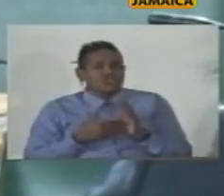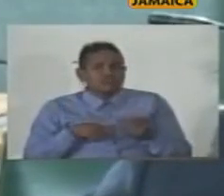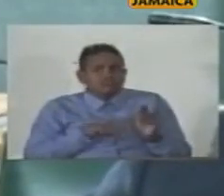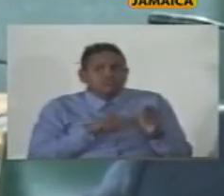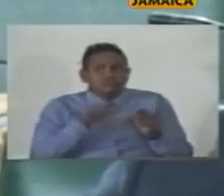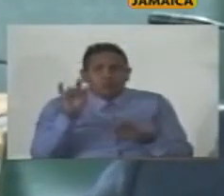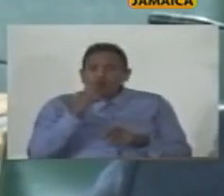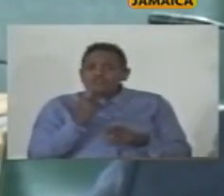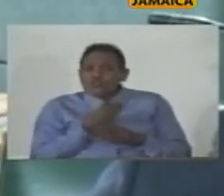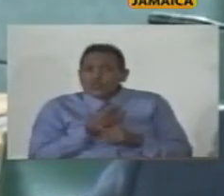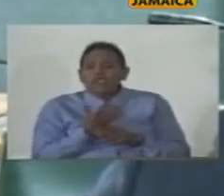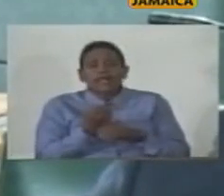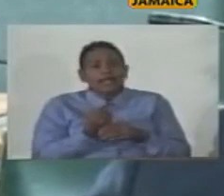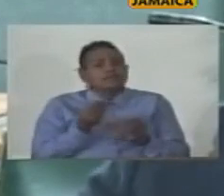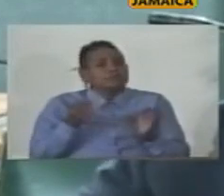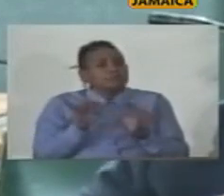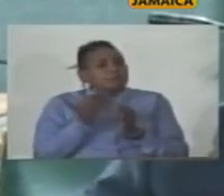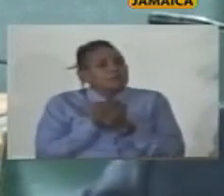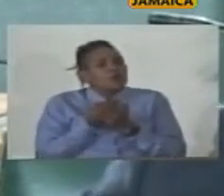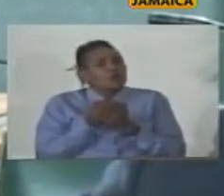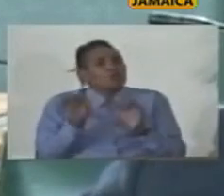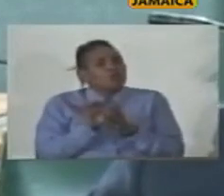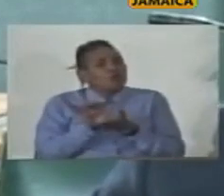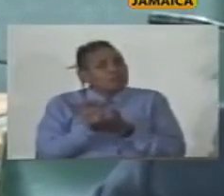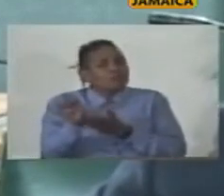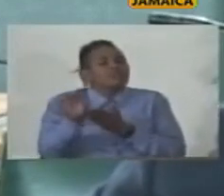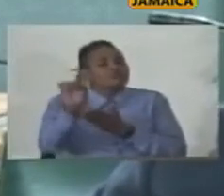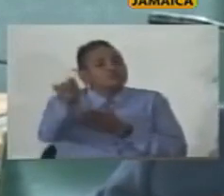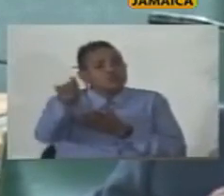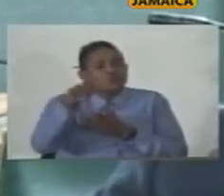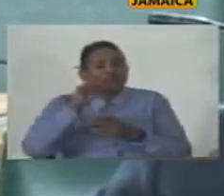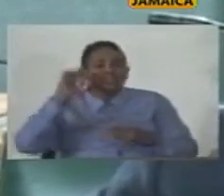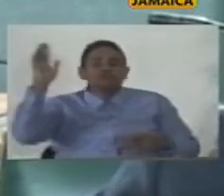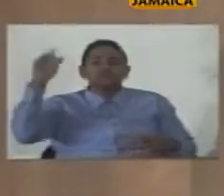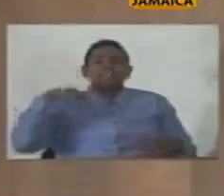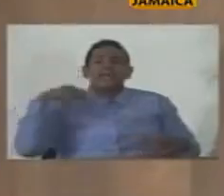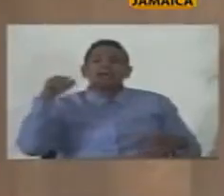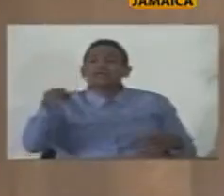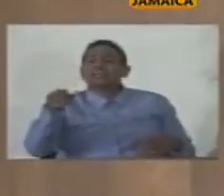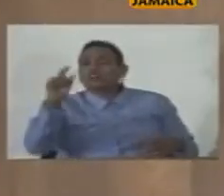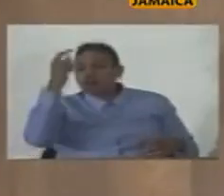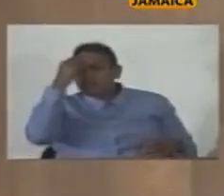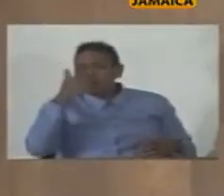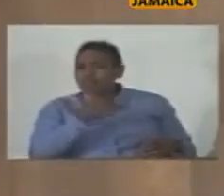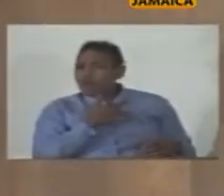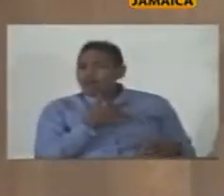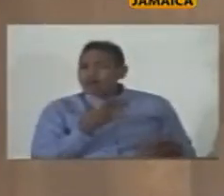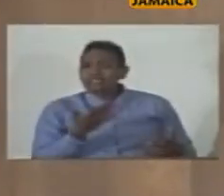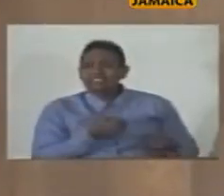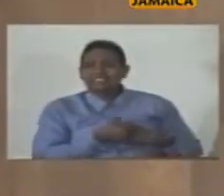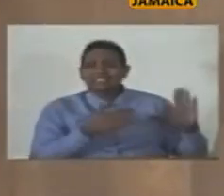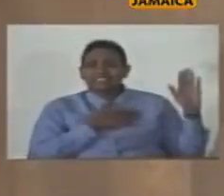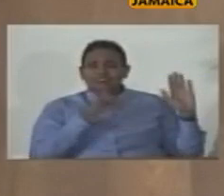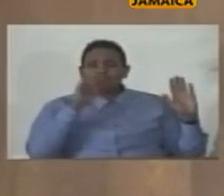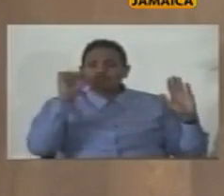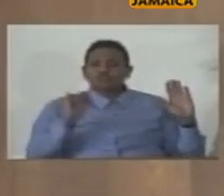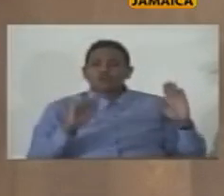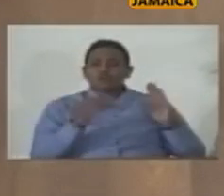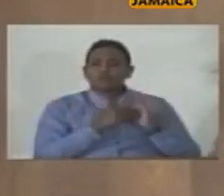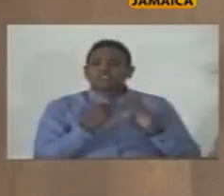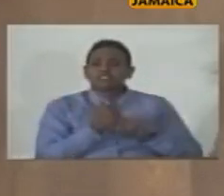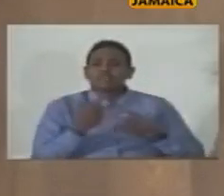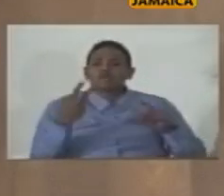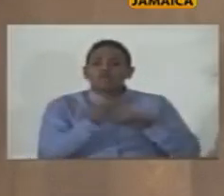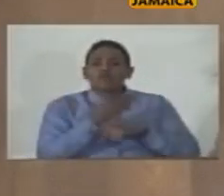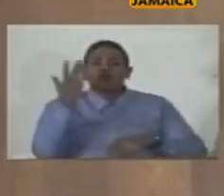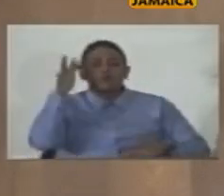pie. Mr. Speaker, I also call upon the government to have a heart. The citizens of South Manchester are worse off because